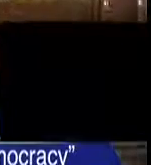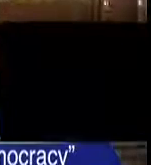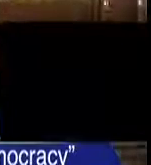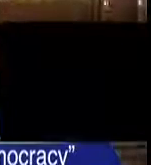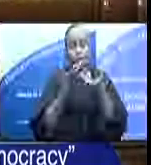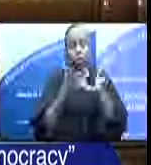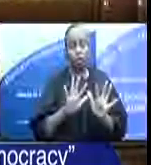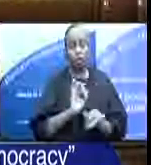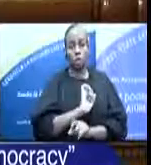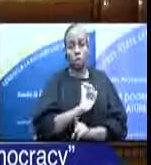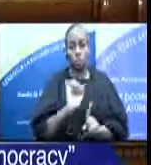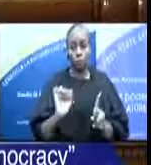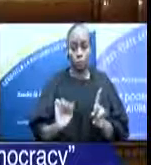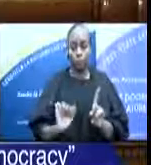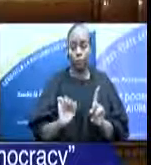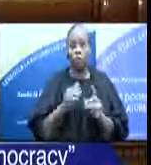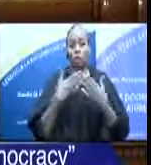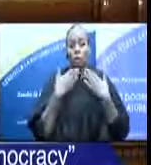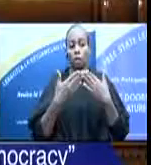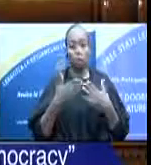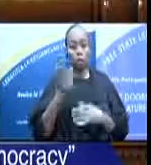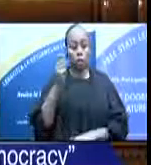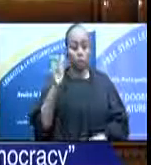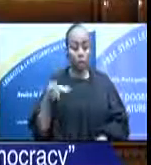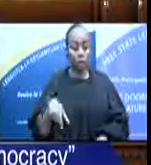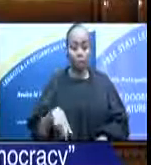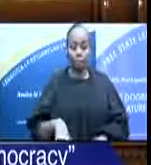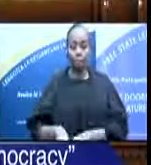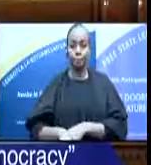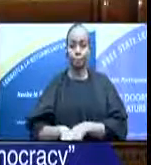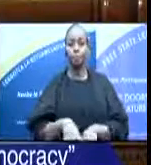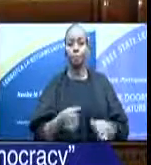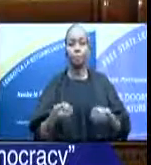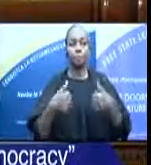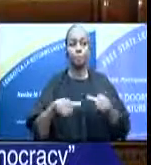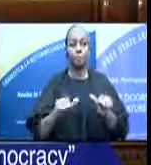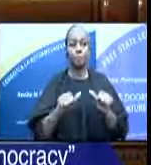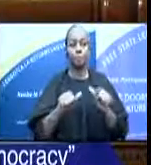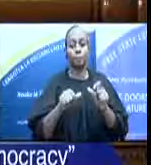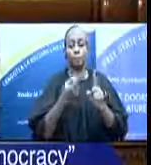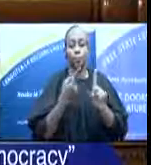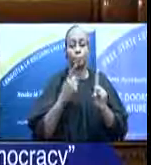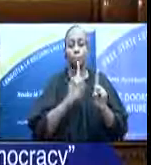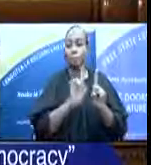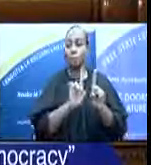Your time has expired. Thank you, Honourable Speaker. Honourable Clinton.